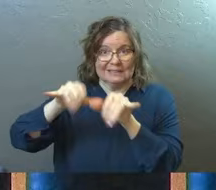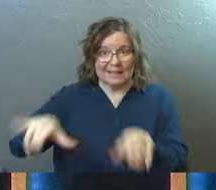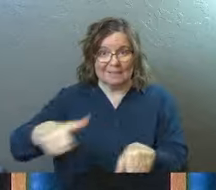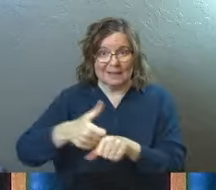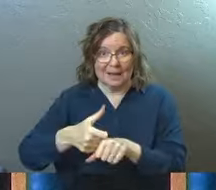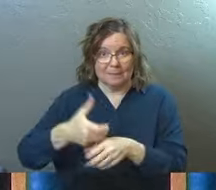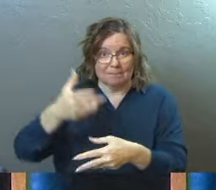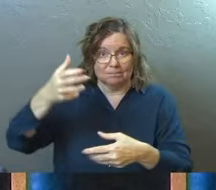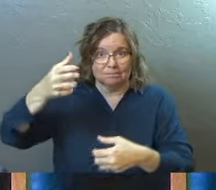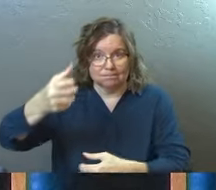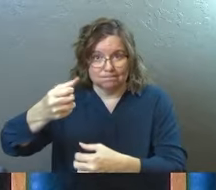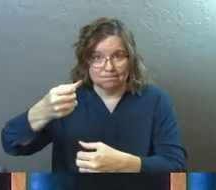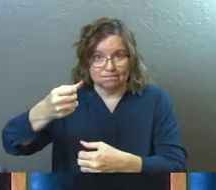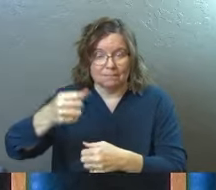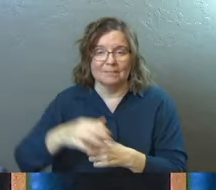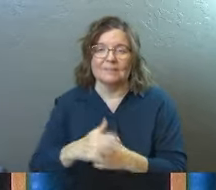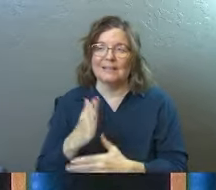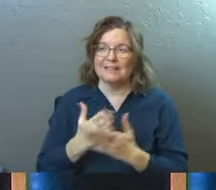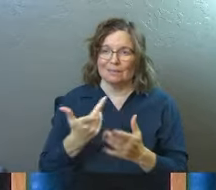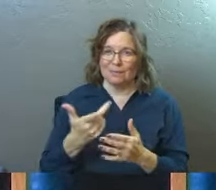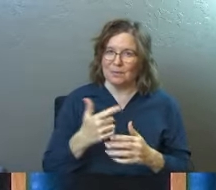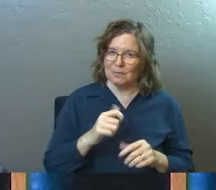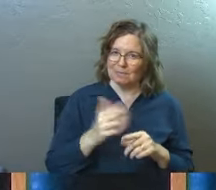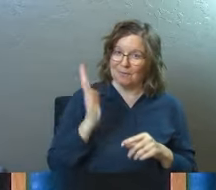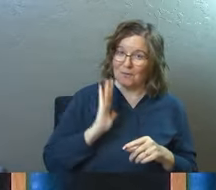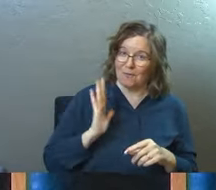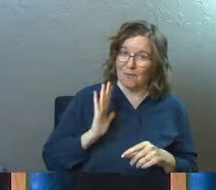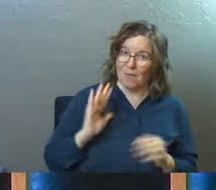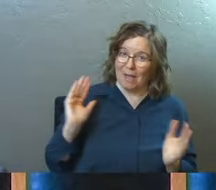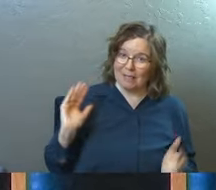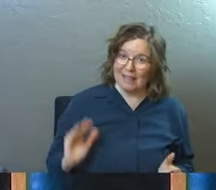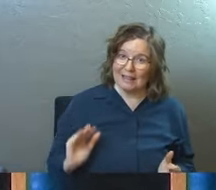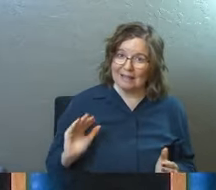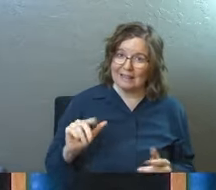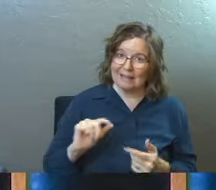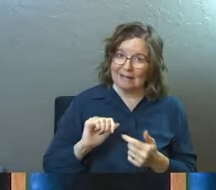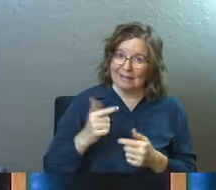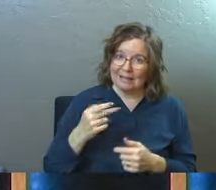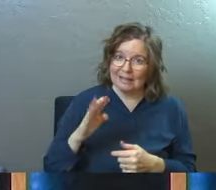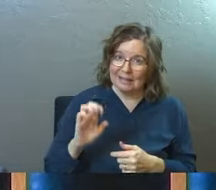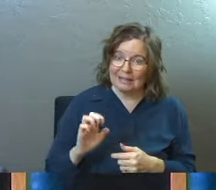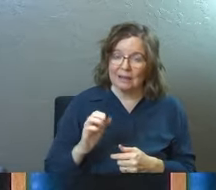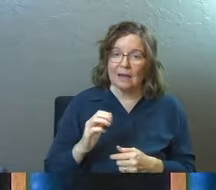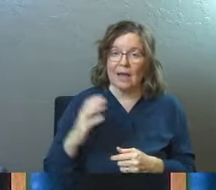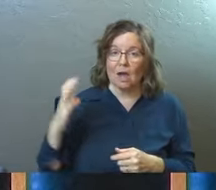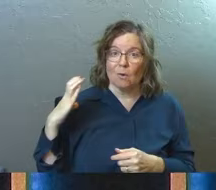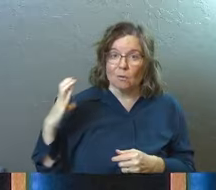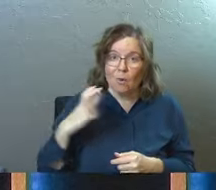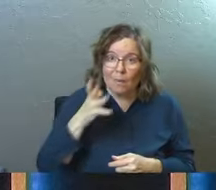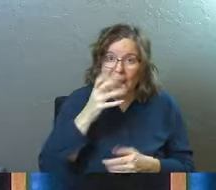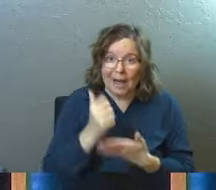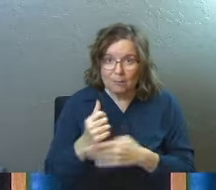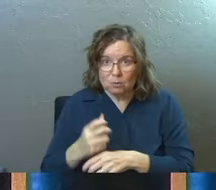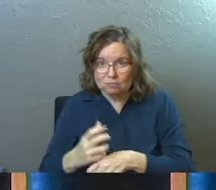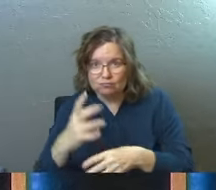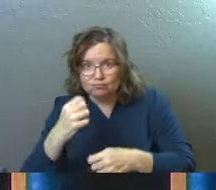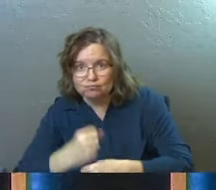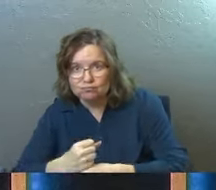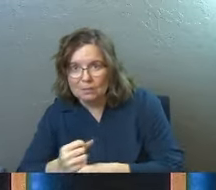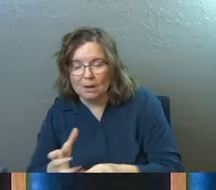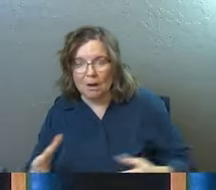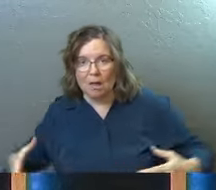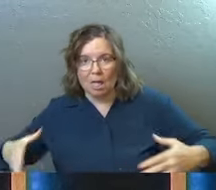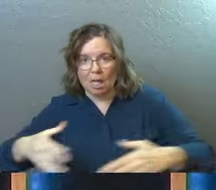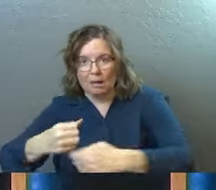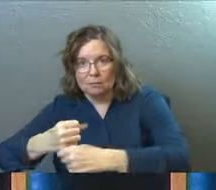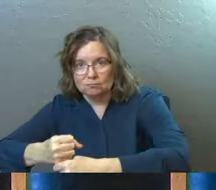Some of you went to Little League and you did all of that. A good coach or a parent helped you swing that bat. You remember that? What